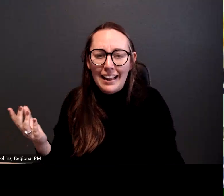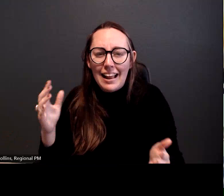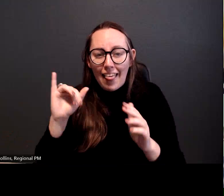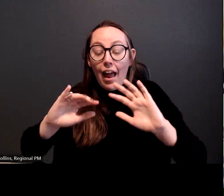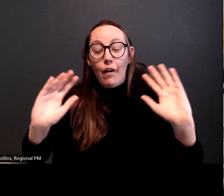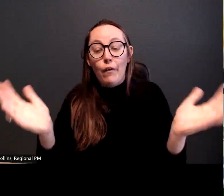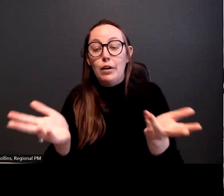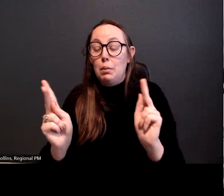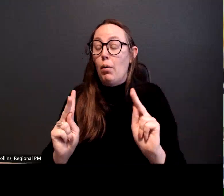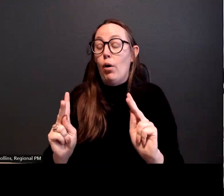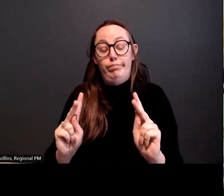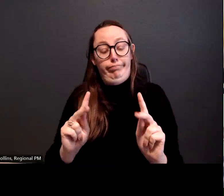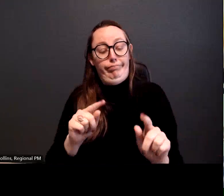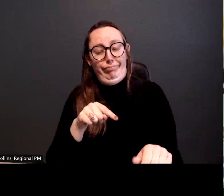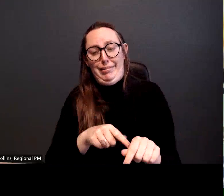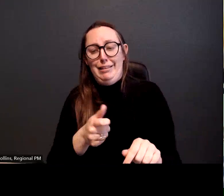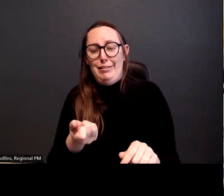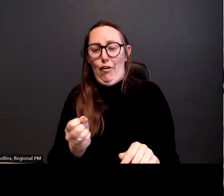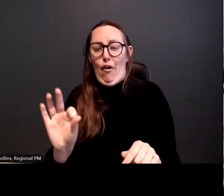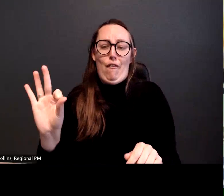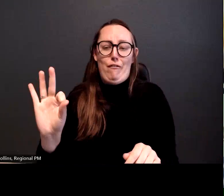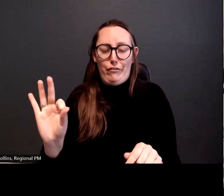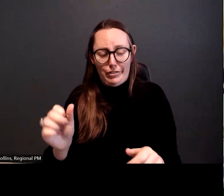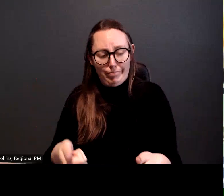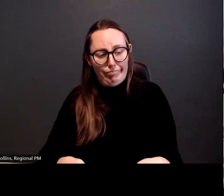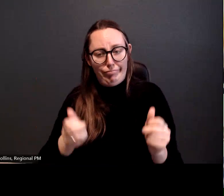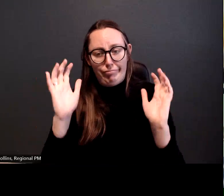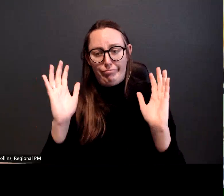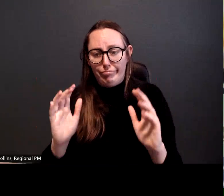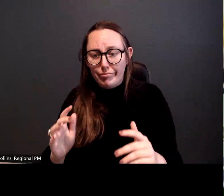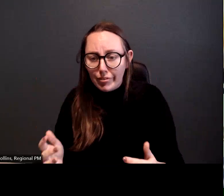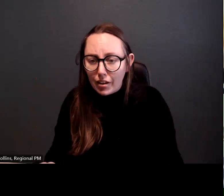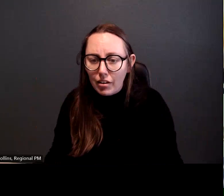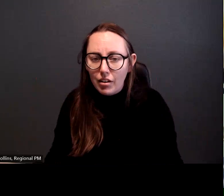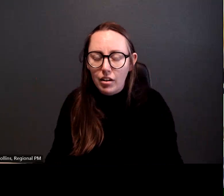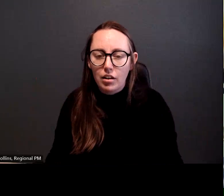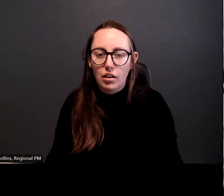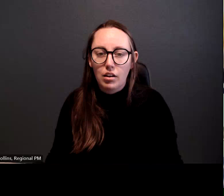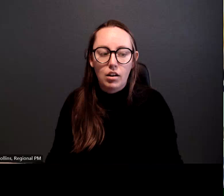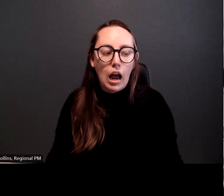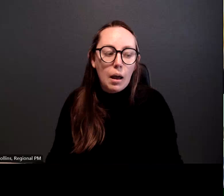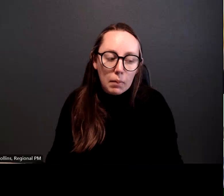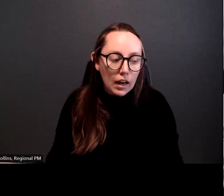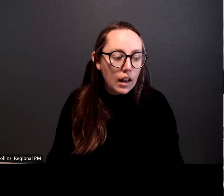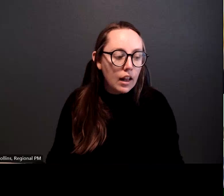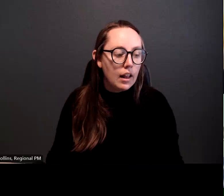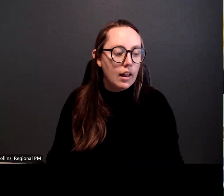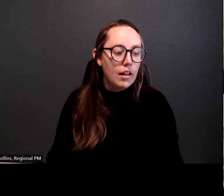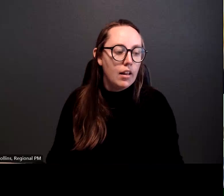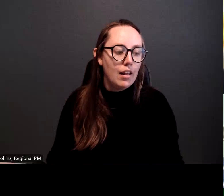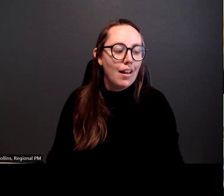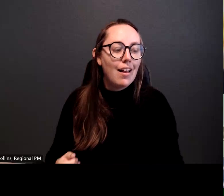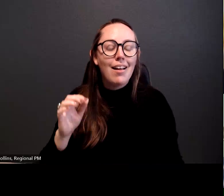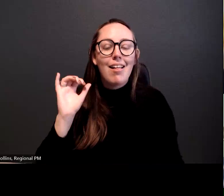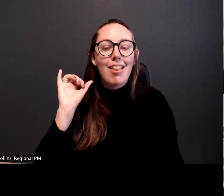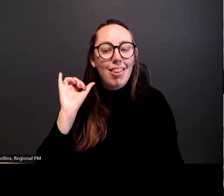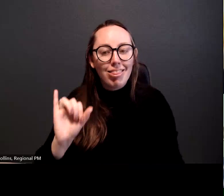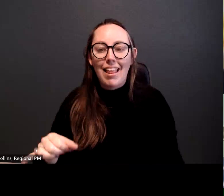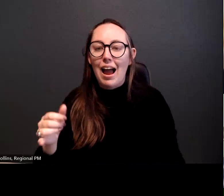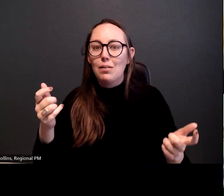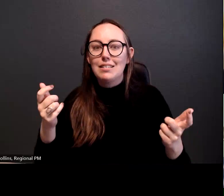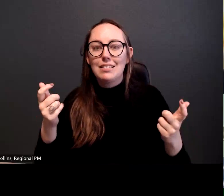know. It was almost as big a fiasco as giving away all the